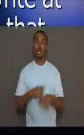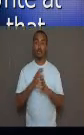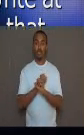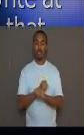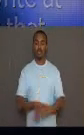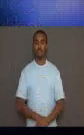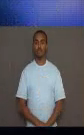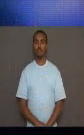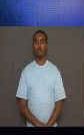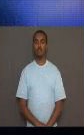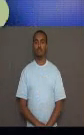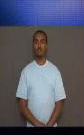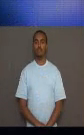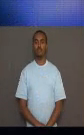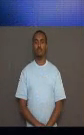Time's up.